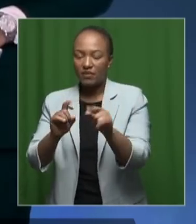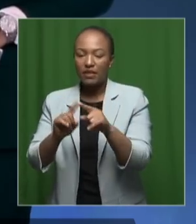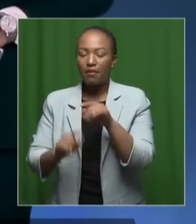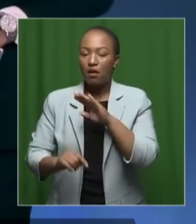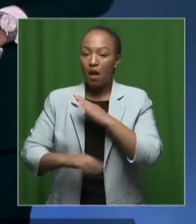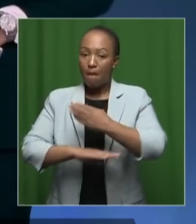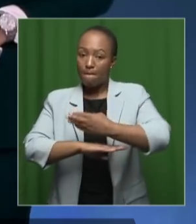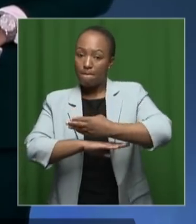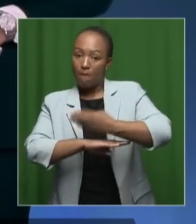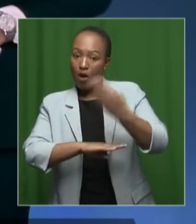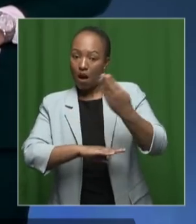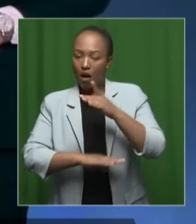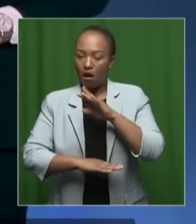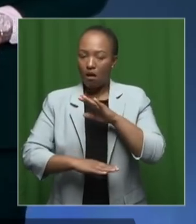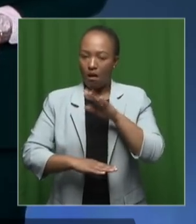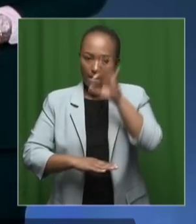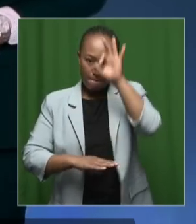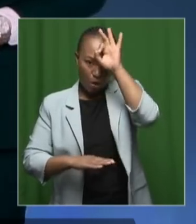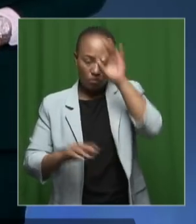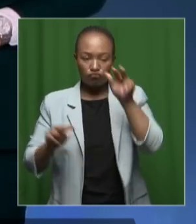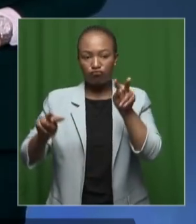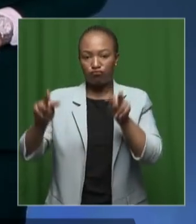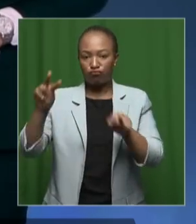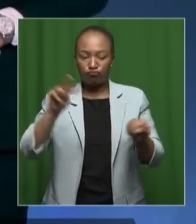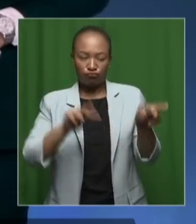well, looking out for them.